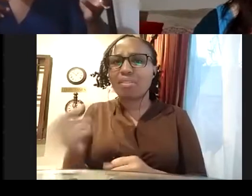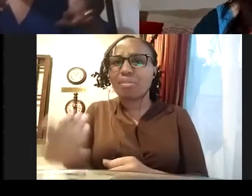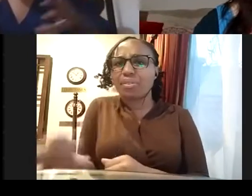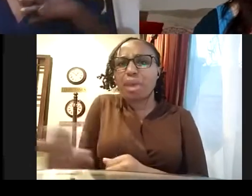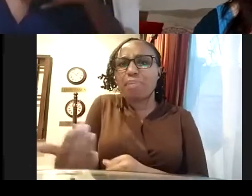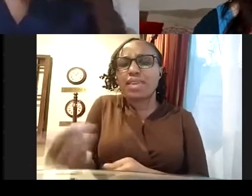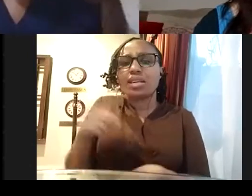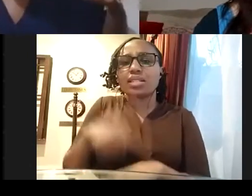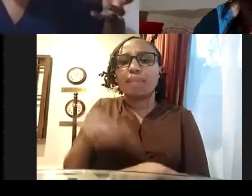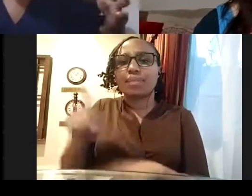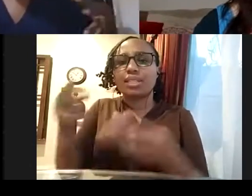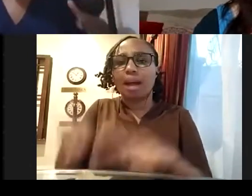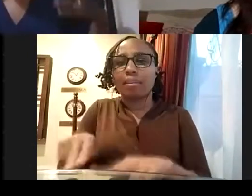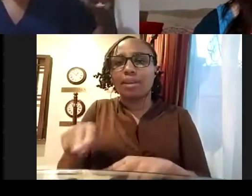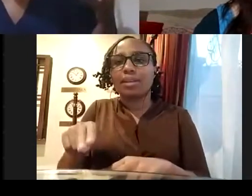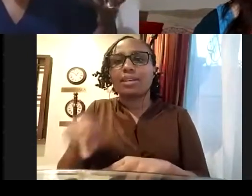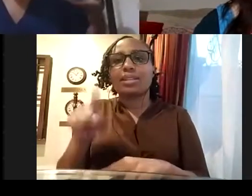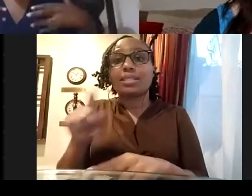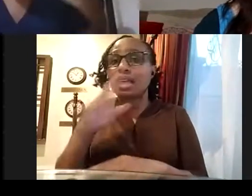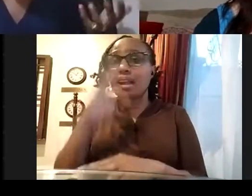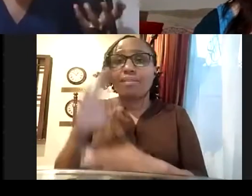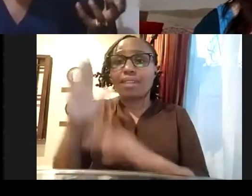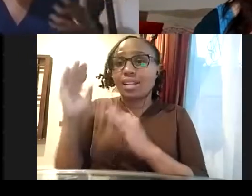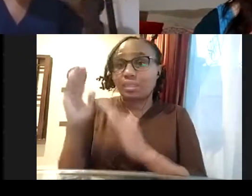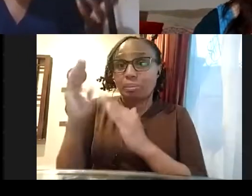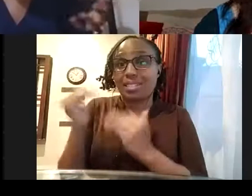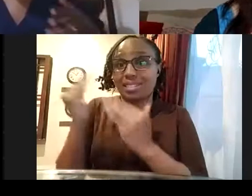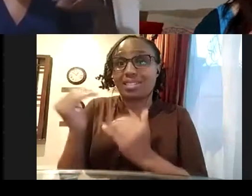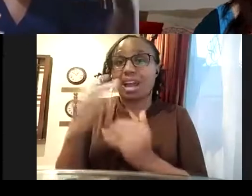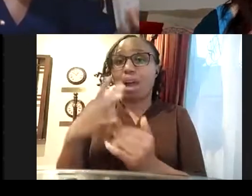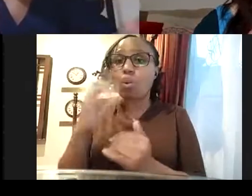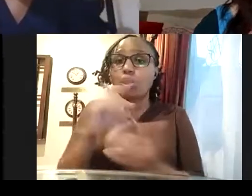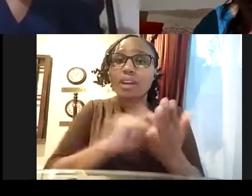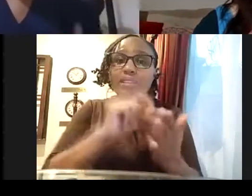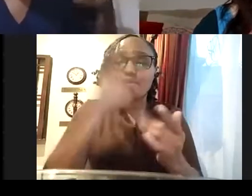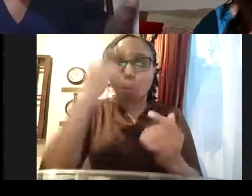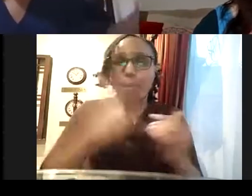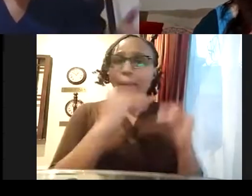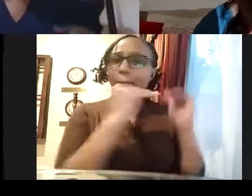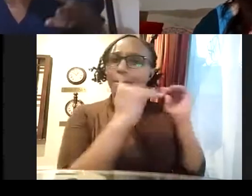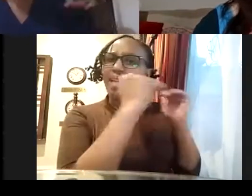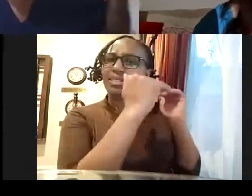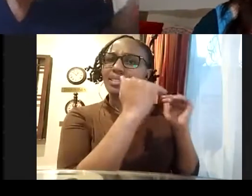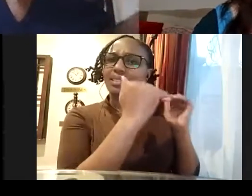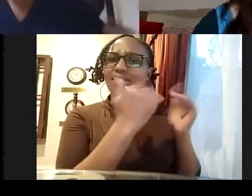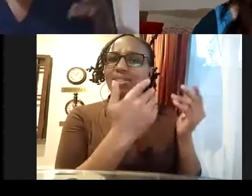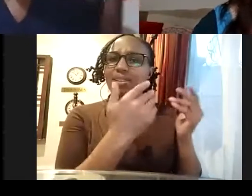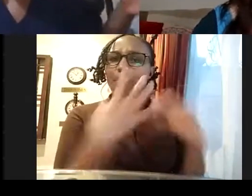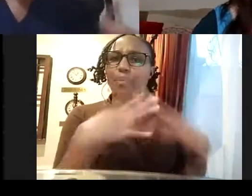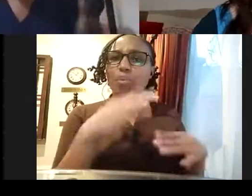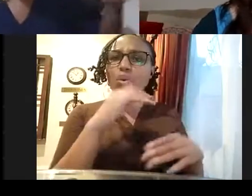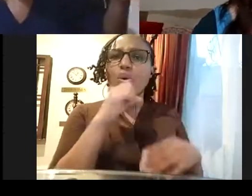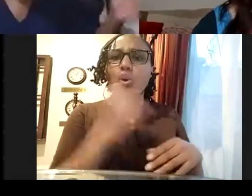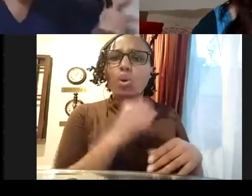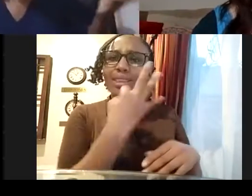And that's the thing that I never anticipated. I was really writing for my peers. When I was writing, I'm just like, let me write for people like who are in their 30s,